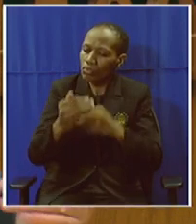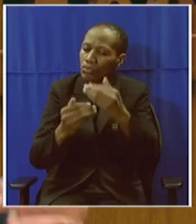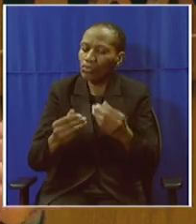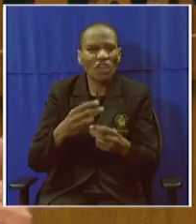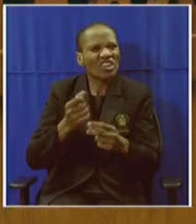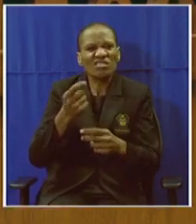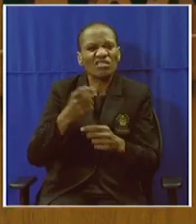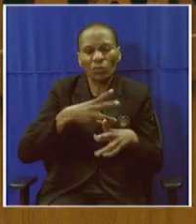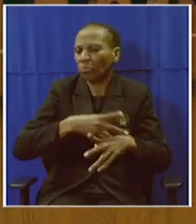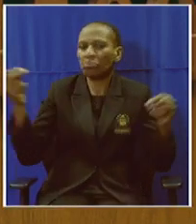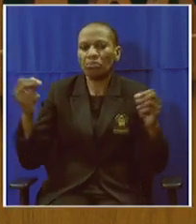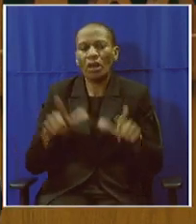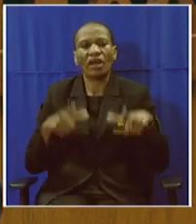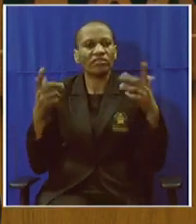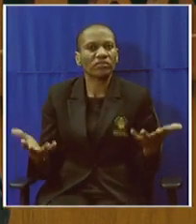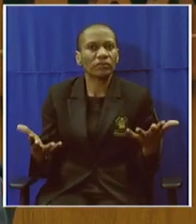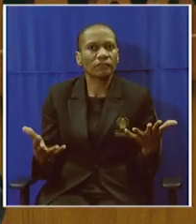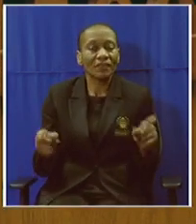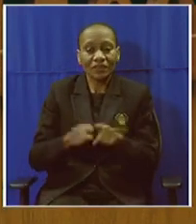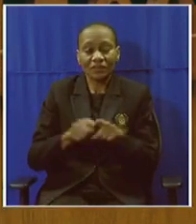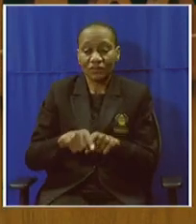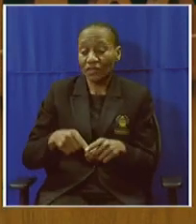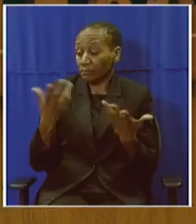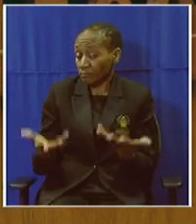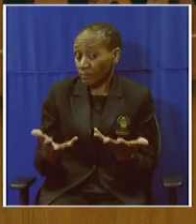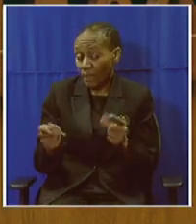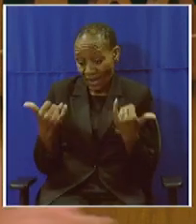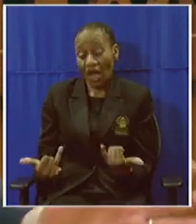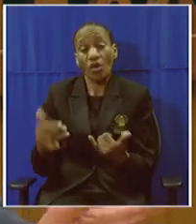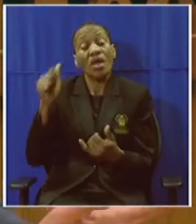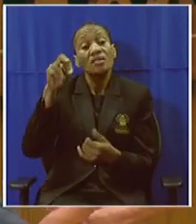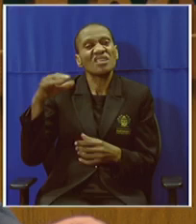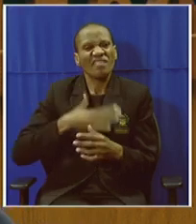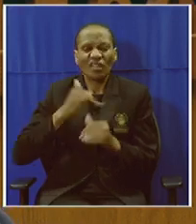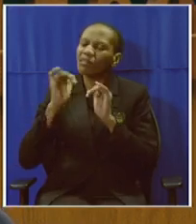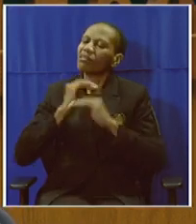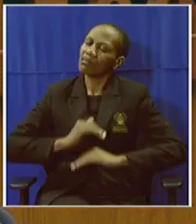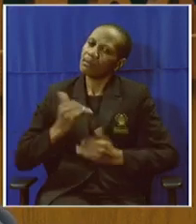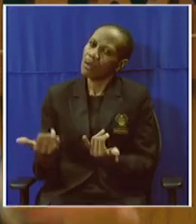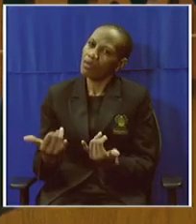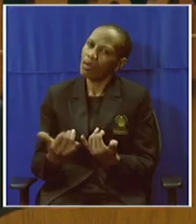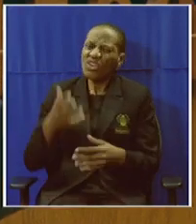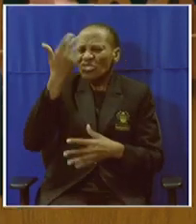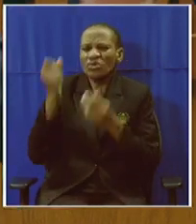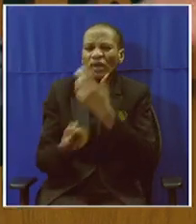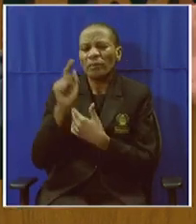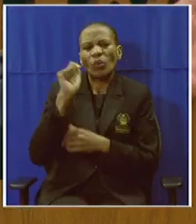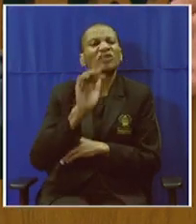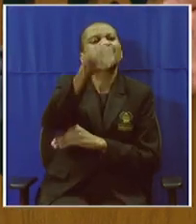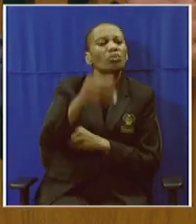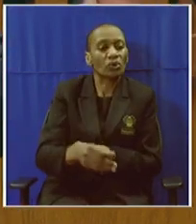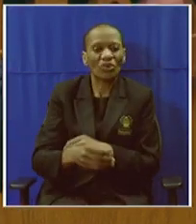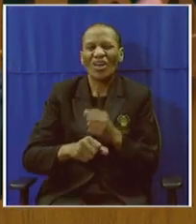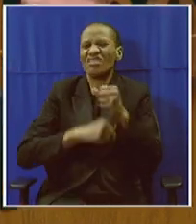Life is indeed fleeting, as we again see with this tragedy. There are no guarantees about tomorrow, let alone next